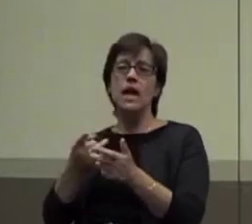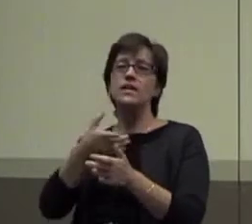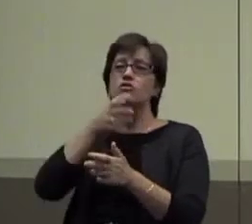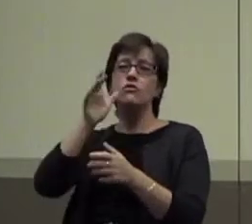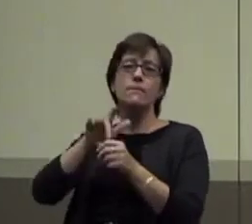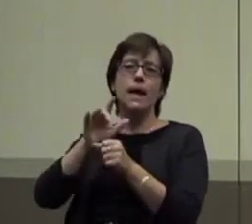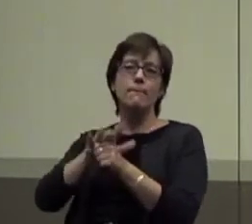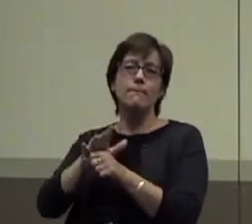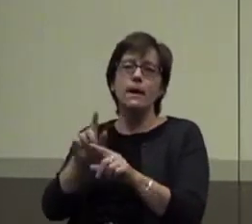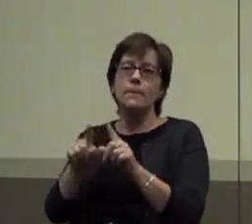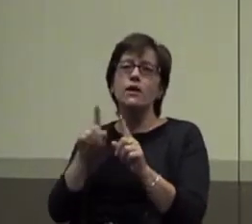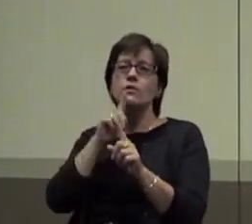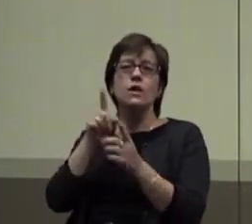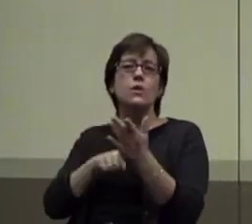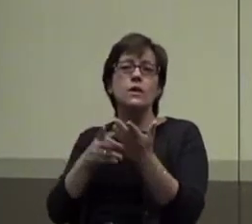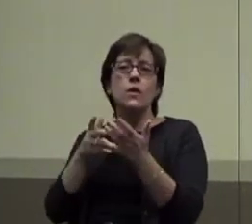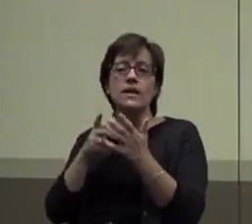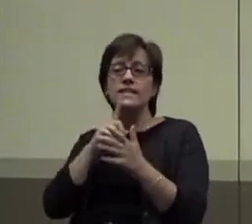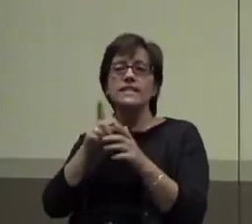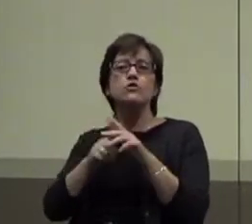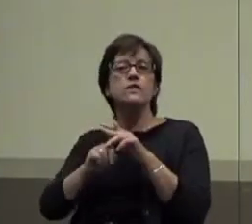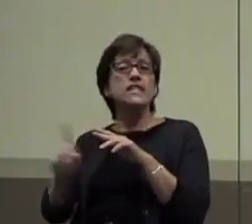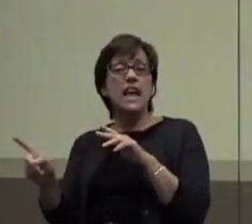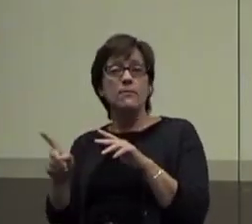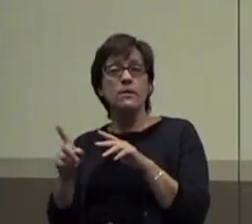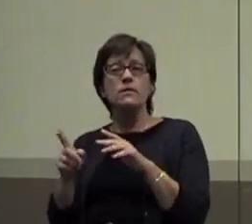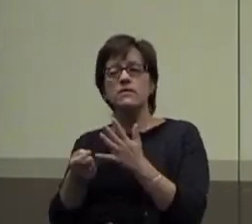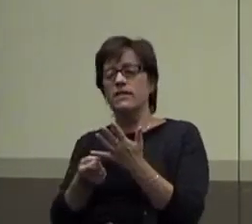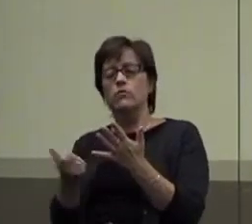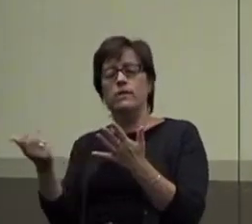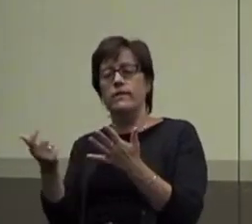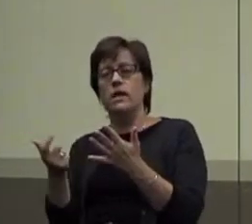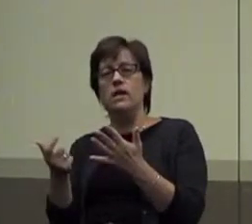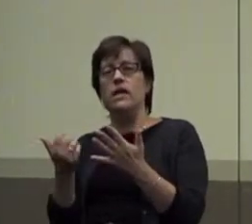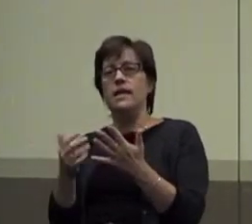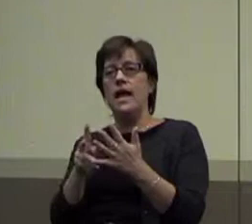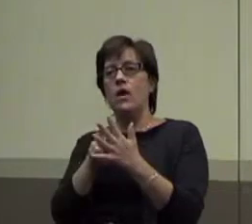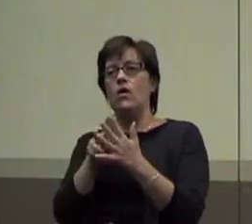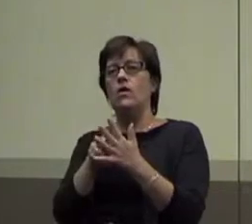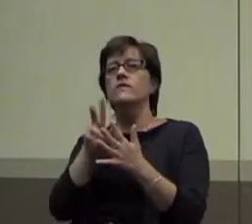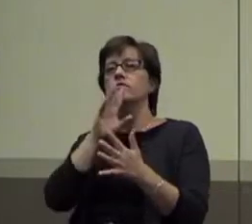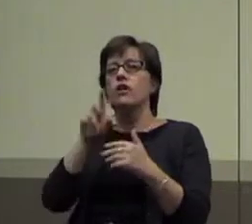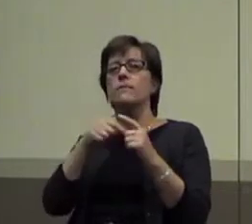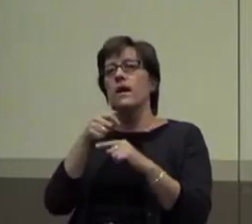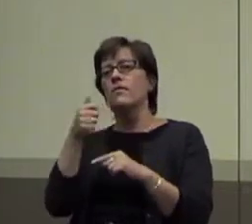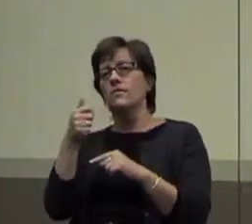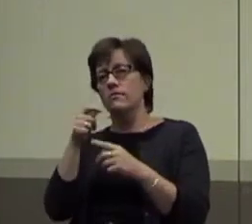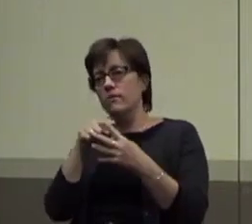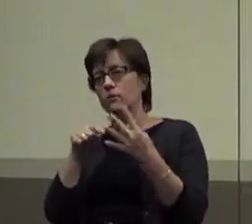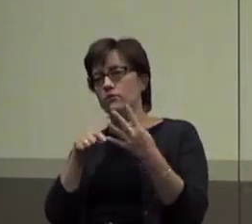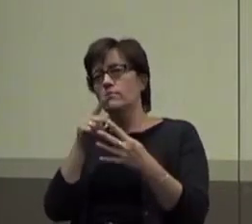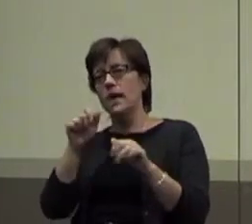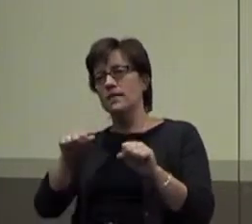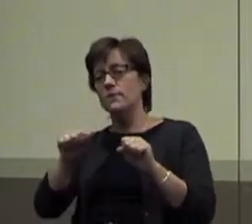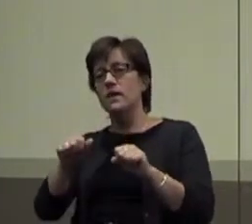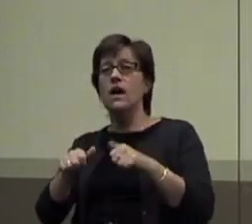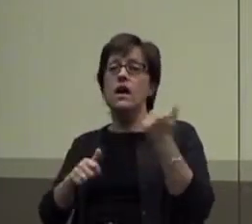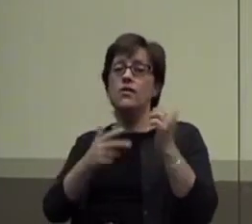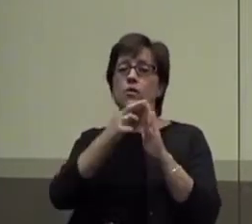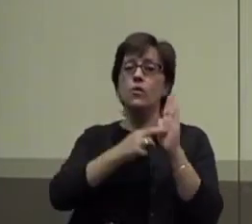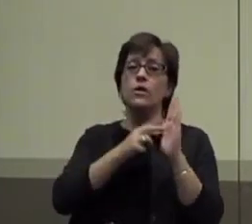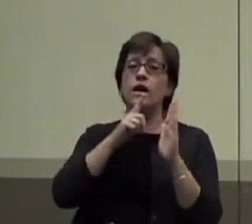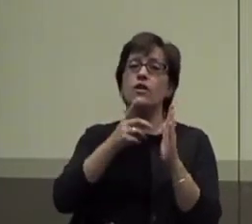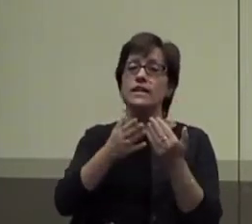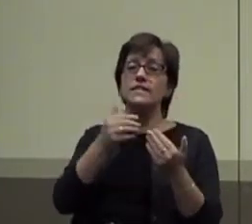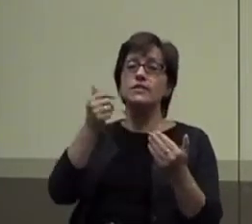really that's what's most important to him is escaping, so we're going to get rid of that. Now we have to talk about these 2, right? And the other rules are easier,